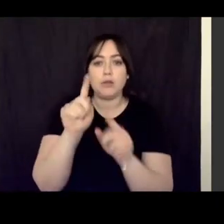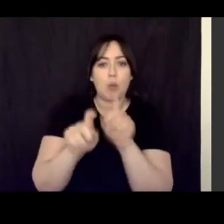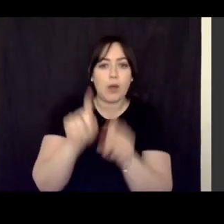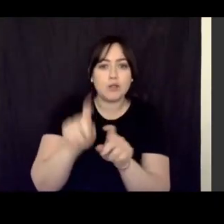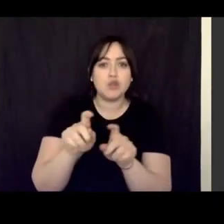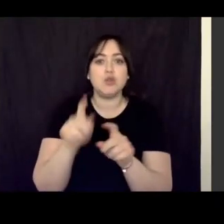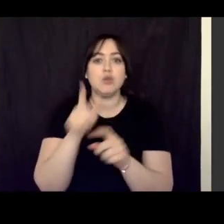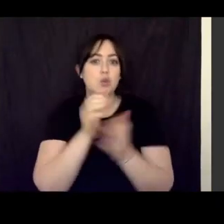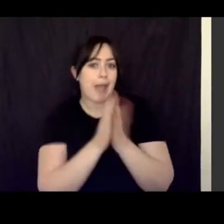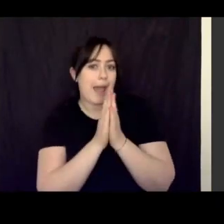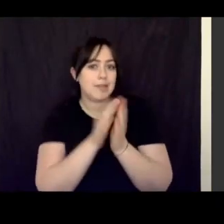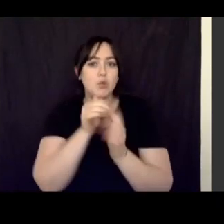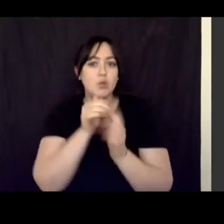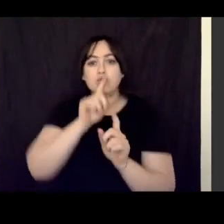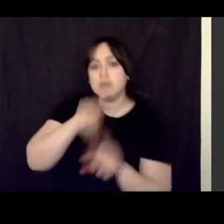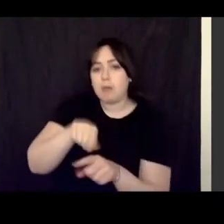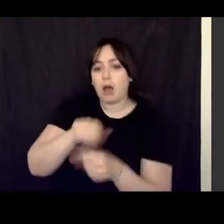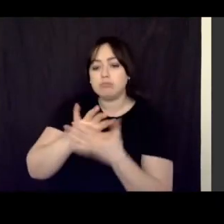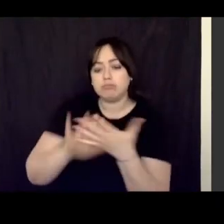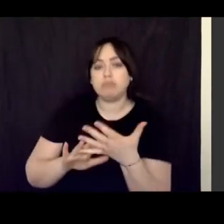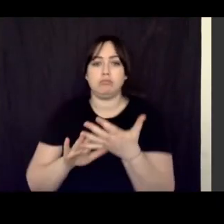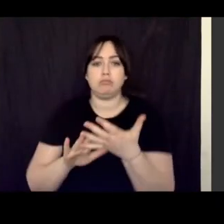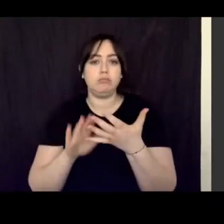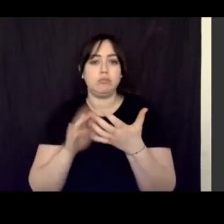are. Next slide.